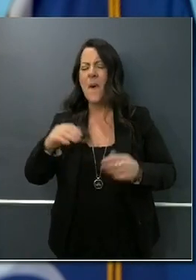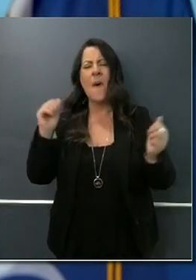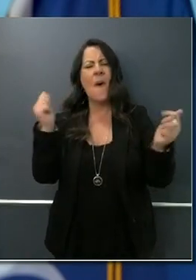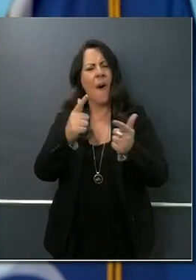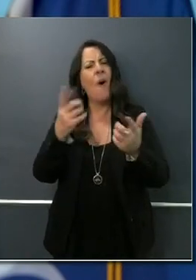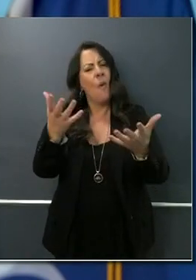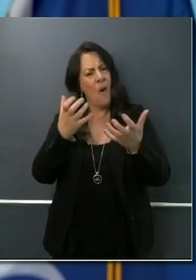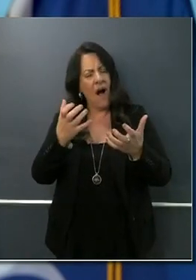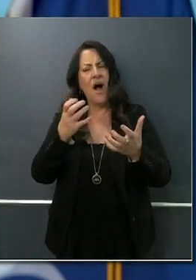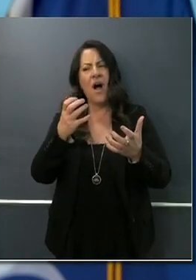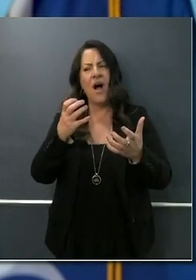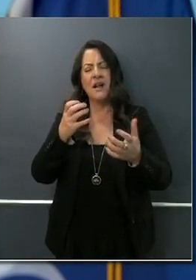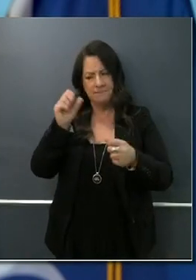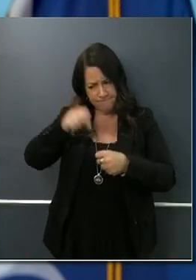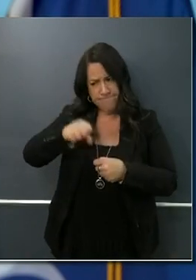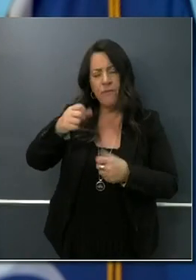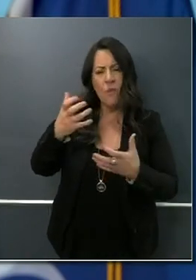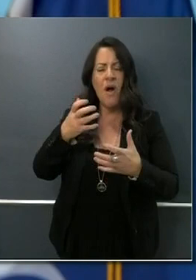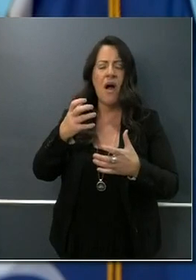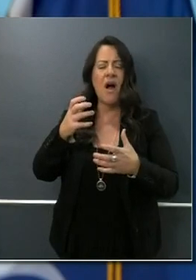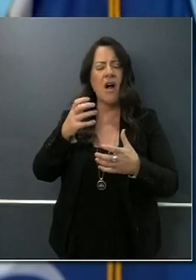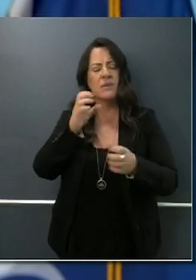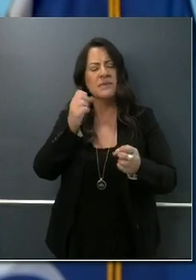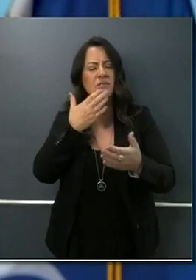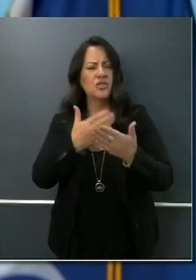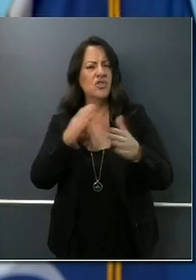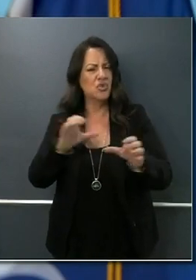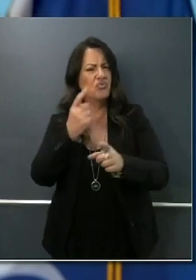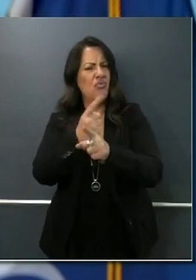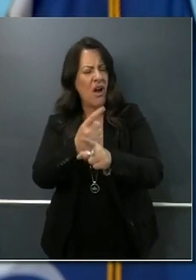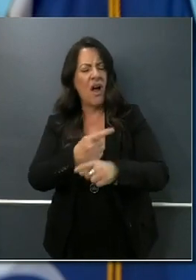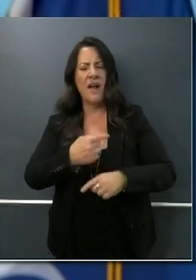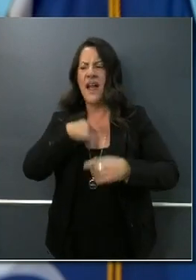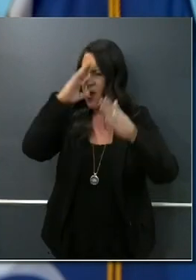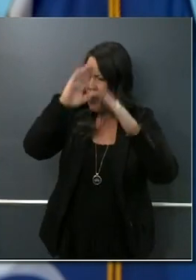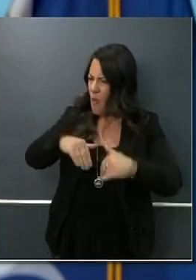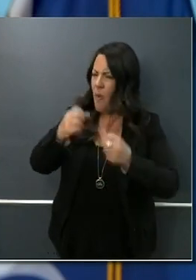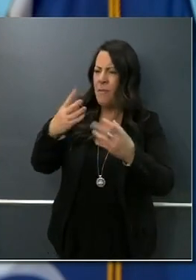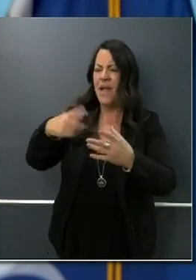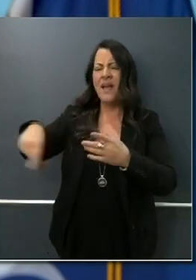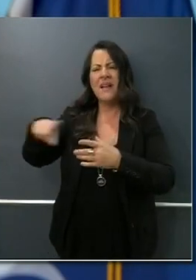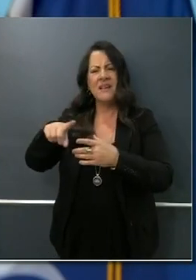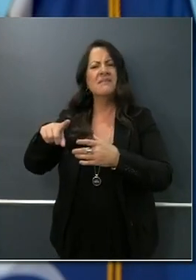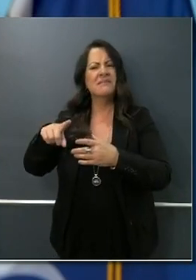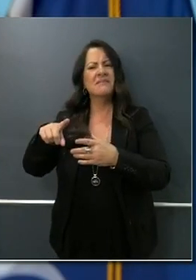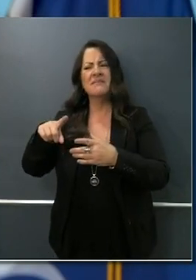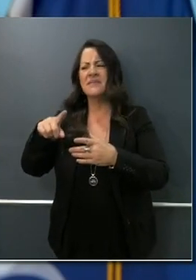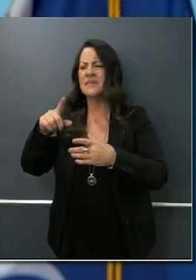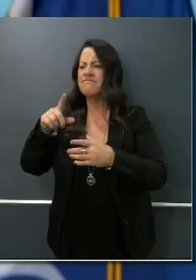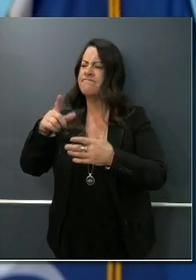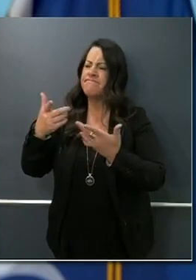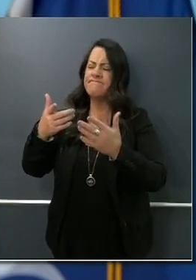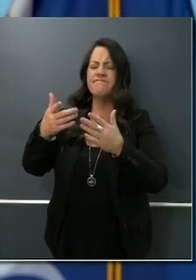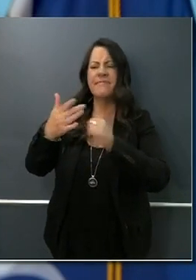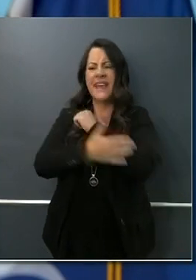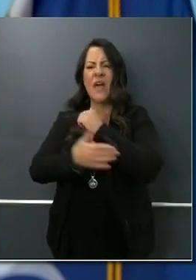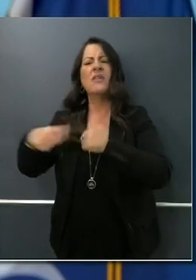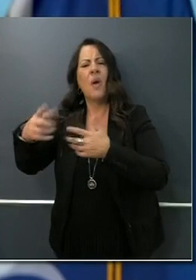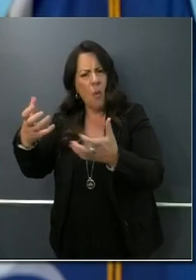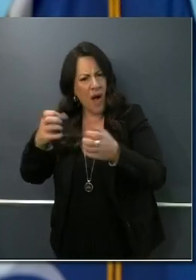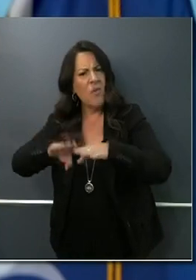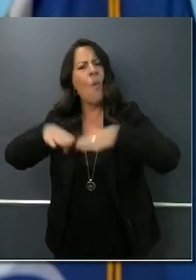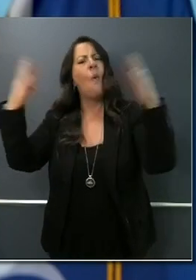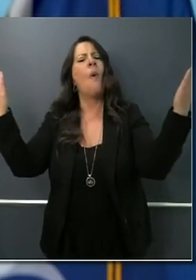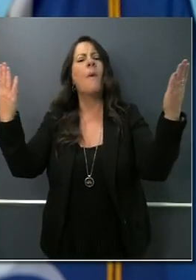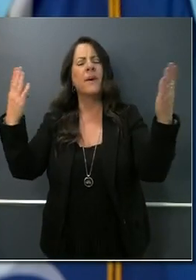the right thing, including those local officials that wanted to open up the beaches. I think, to their credit, they saw what happened. They've